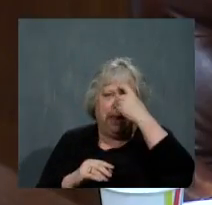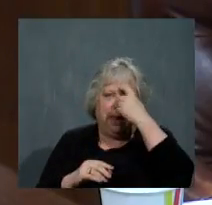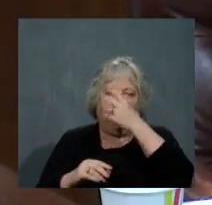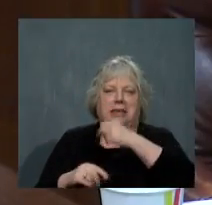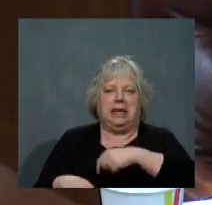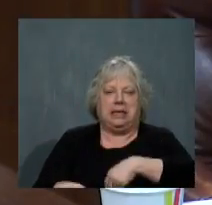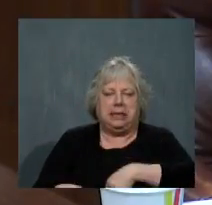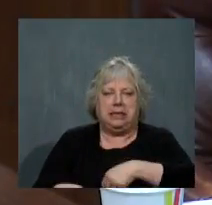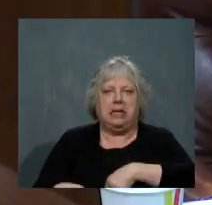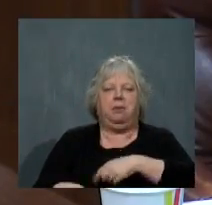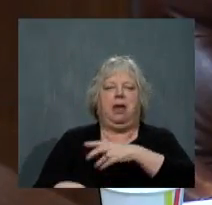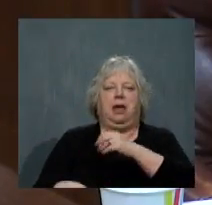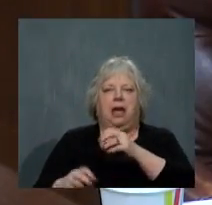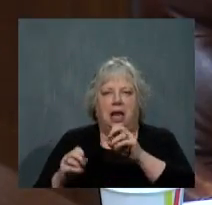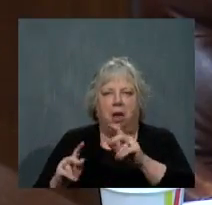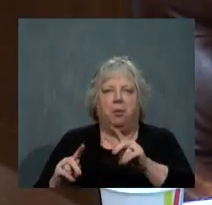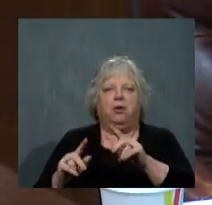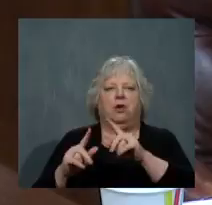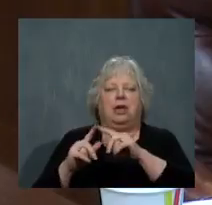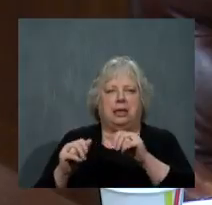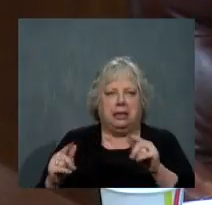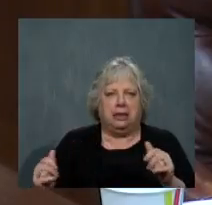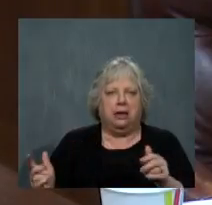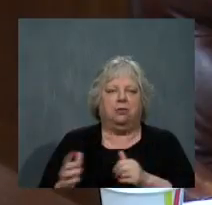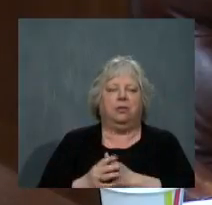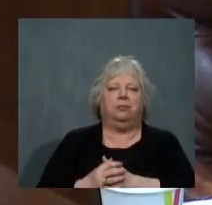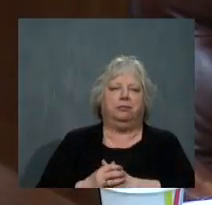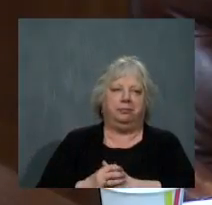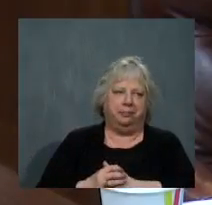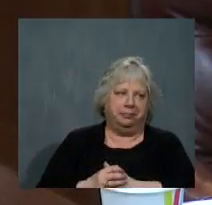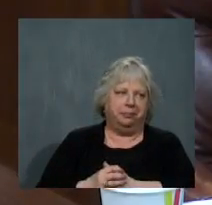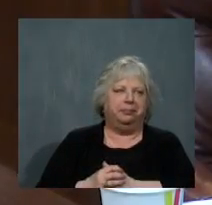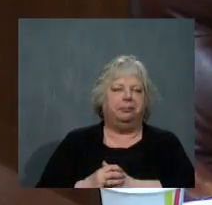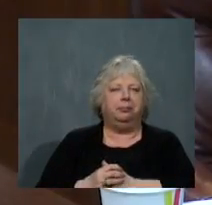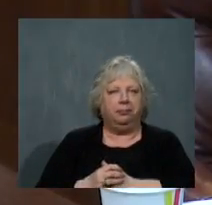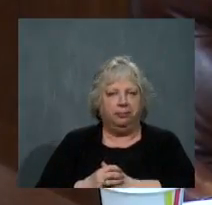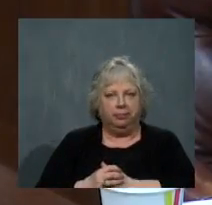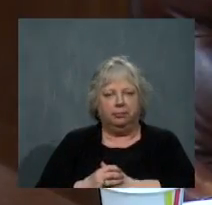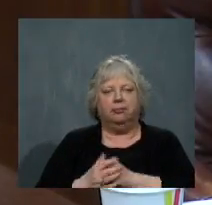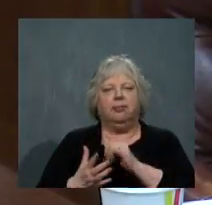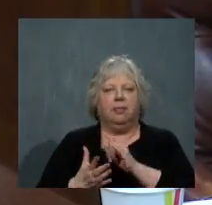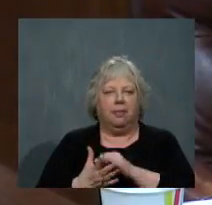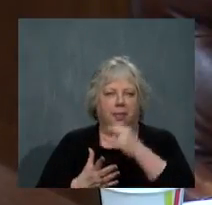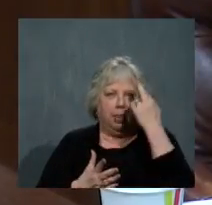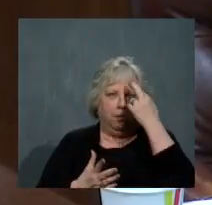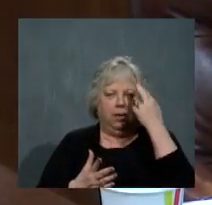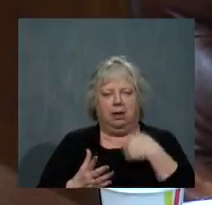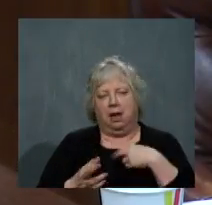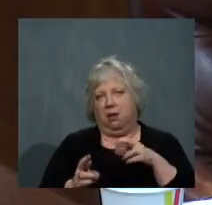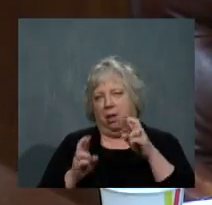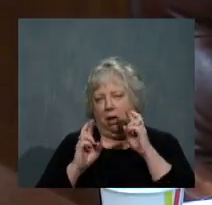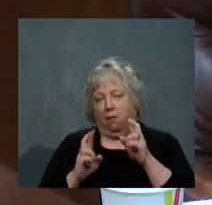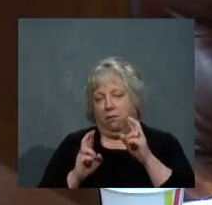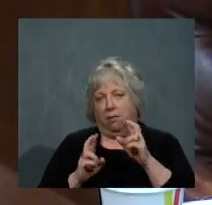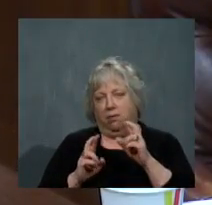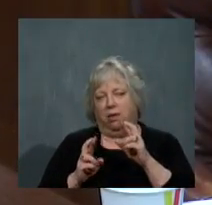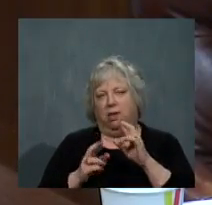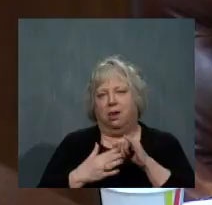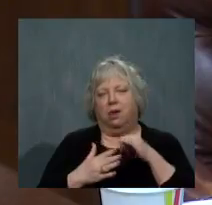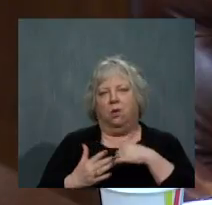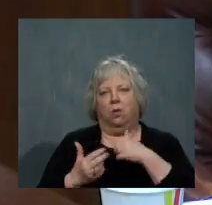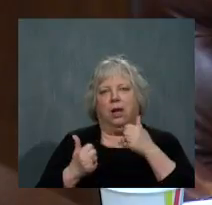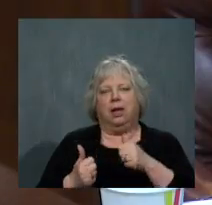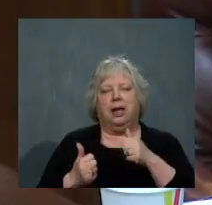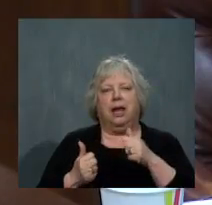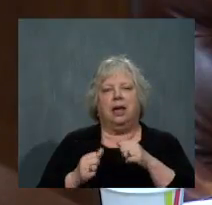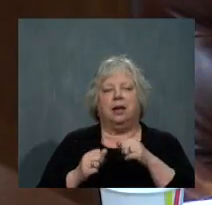stomachs and their opportunities and things like that. And that's the reason I'm hopeful for that we can do this